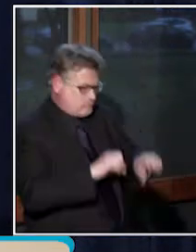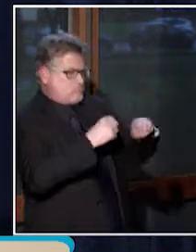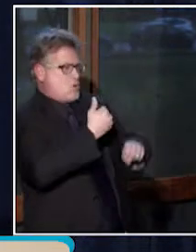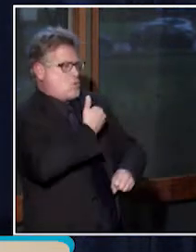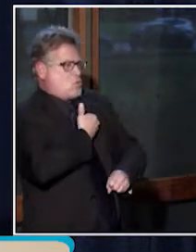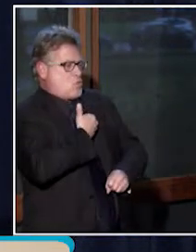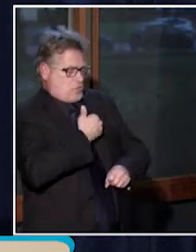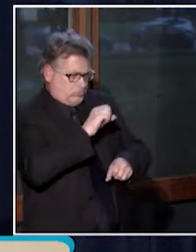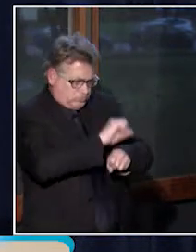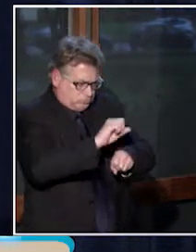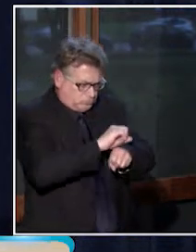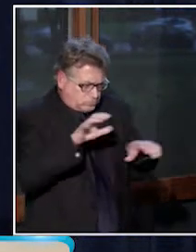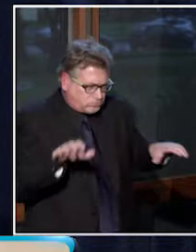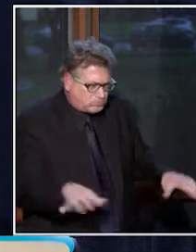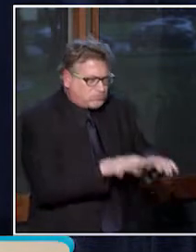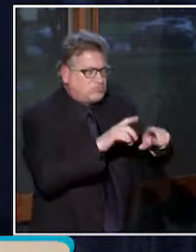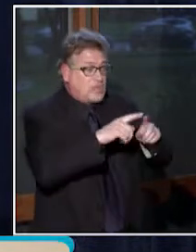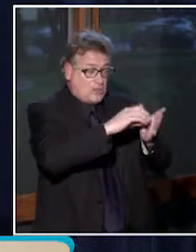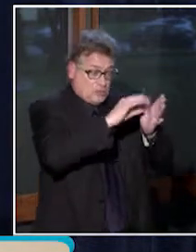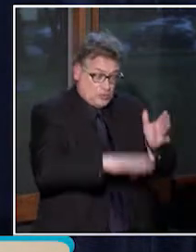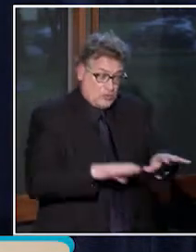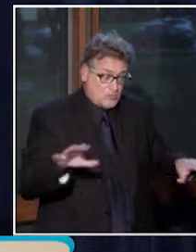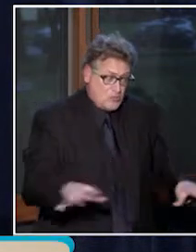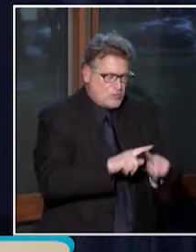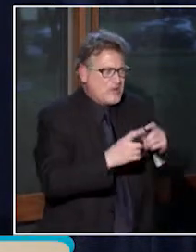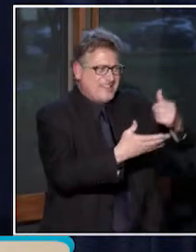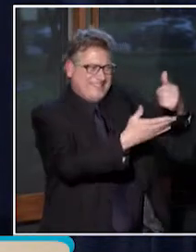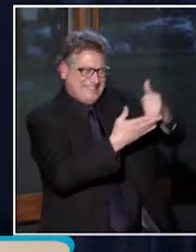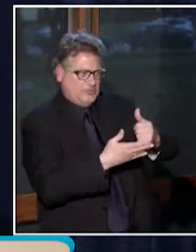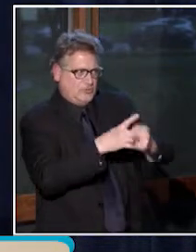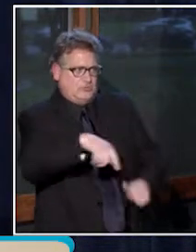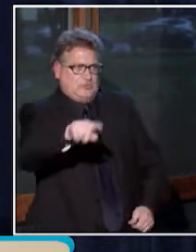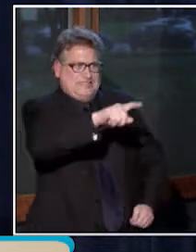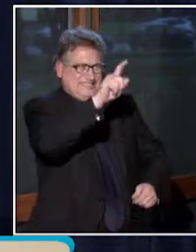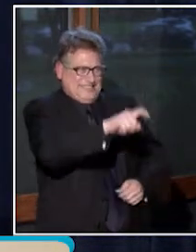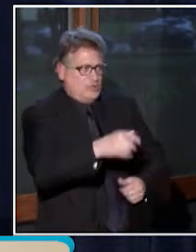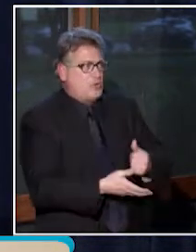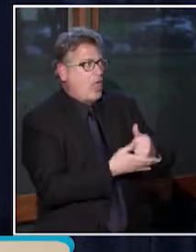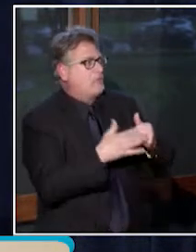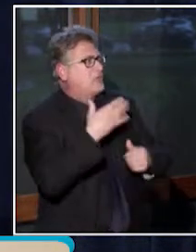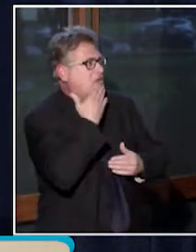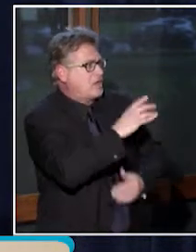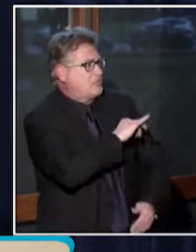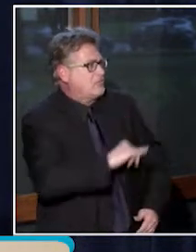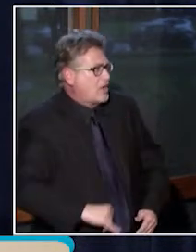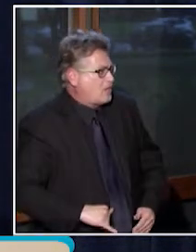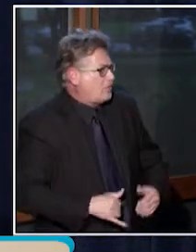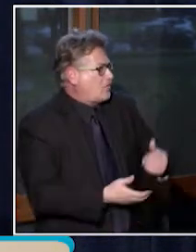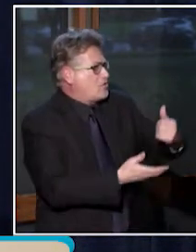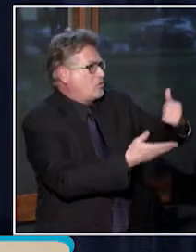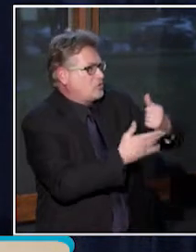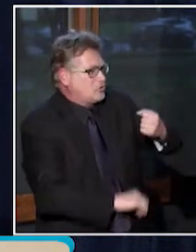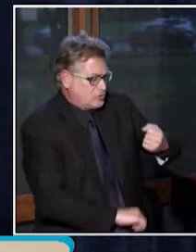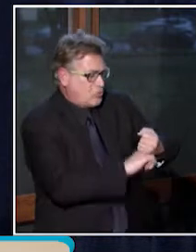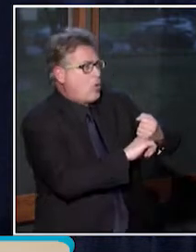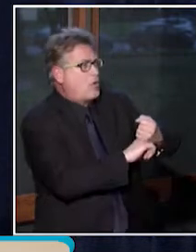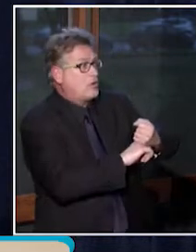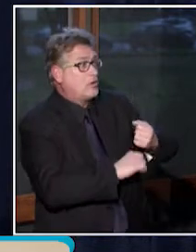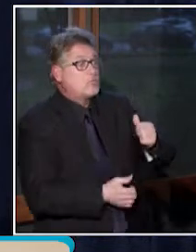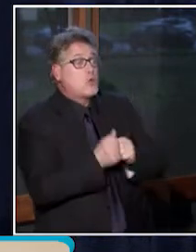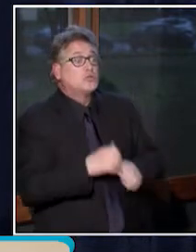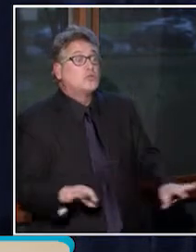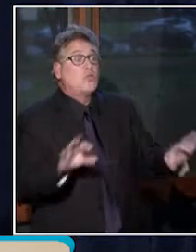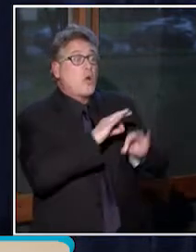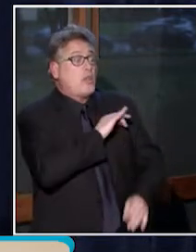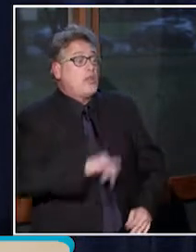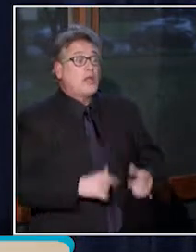This is a student movement, but we need your help to make this happen. Thank you, Mayor, for your support. The most important thing a leader can do is